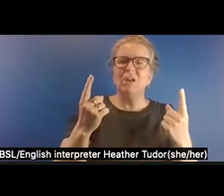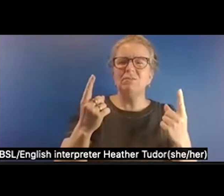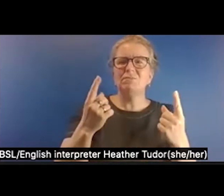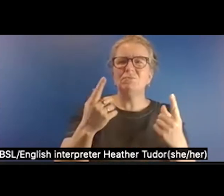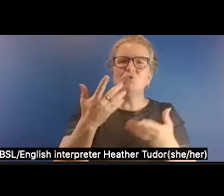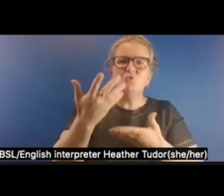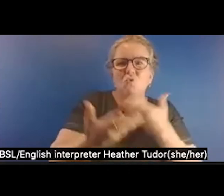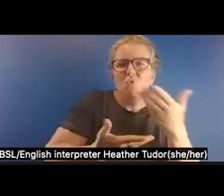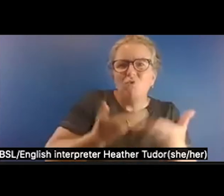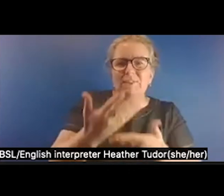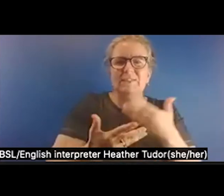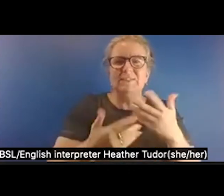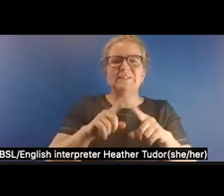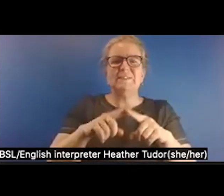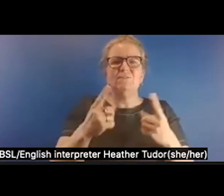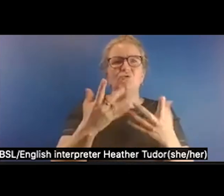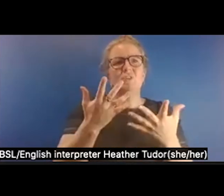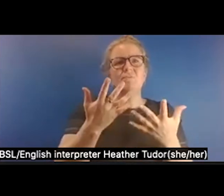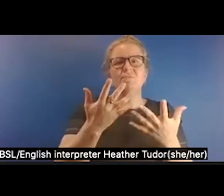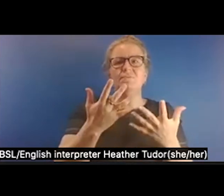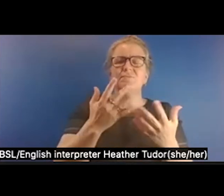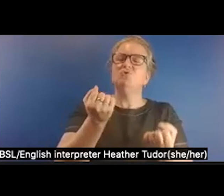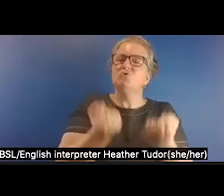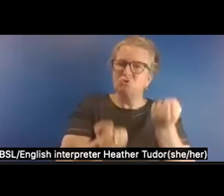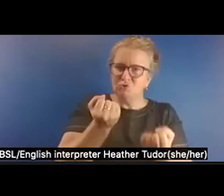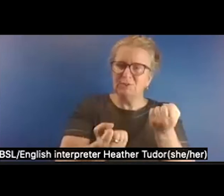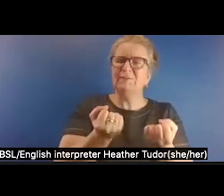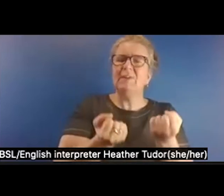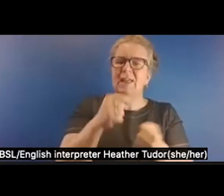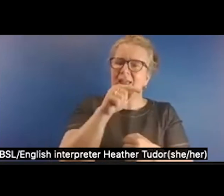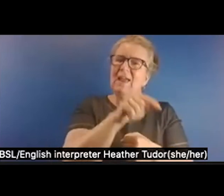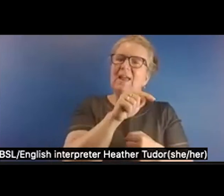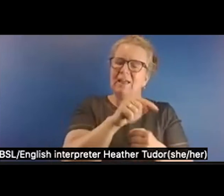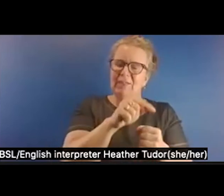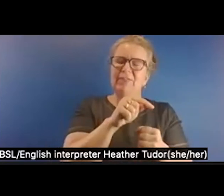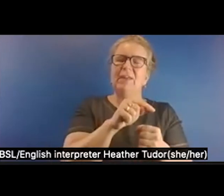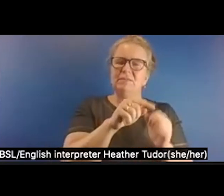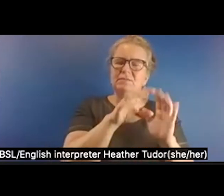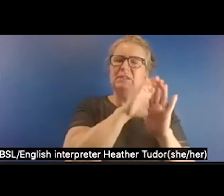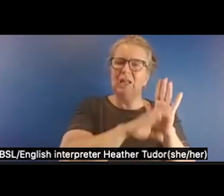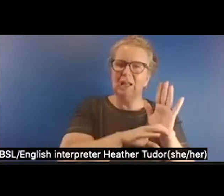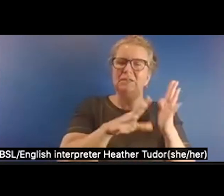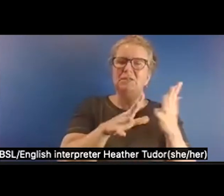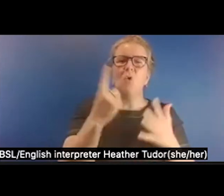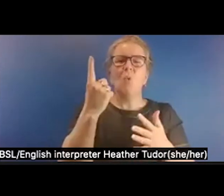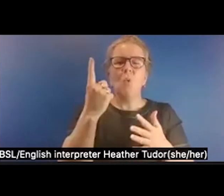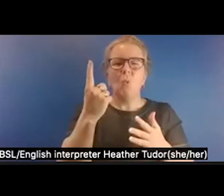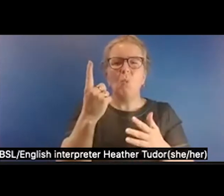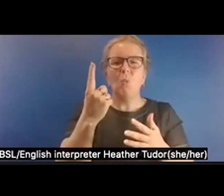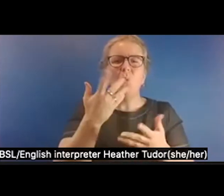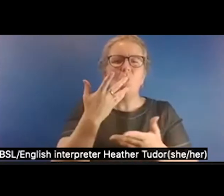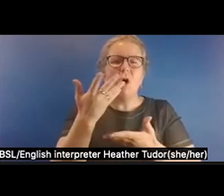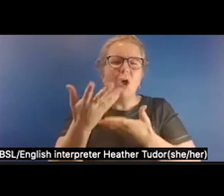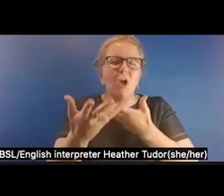justifications of casteism which exist. There is this one myth which I would like to go through is the